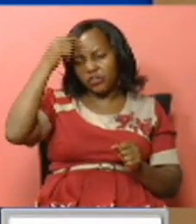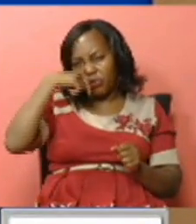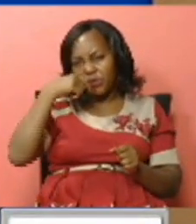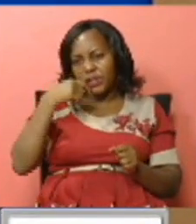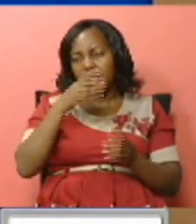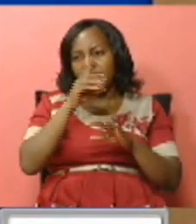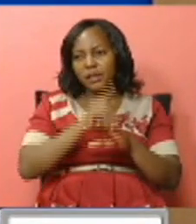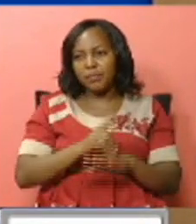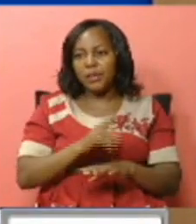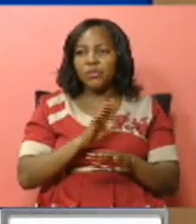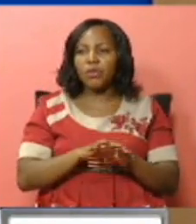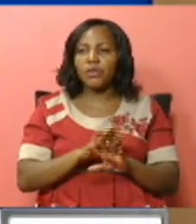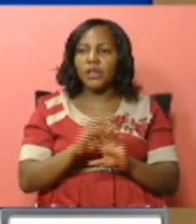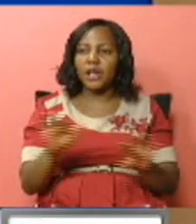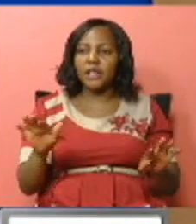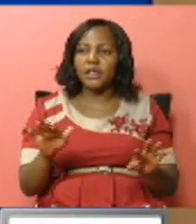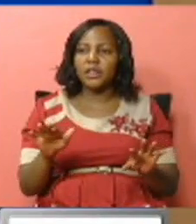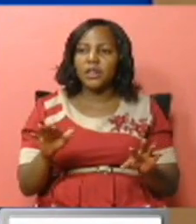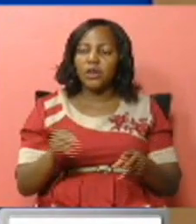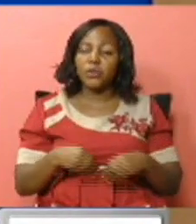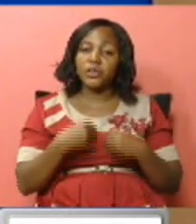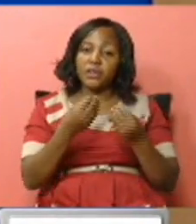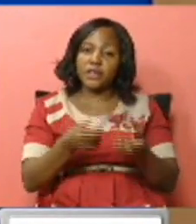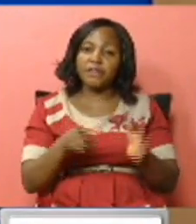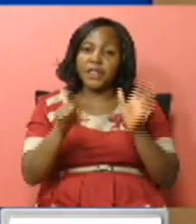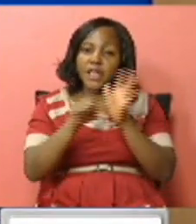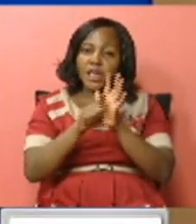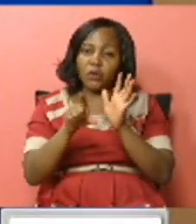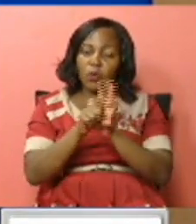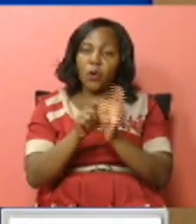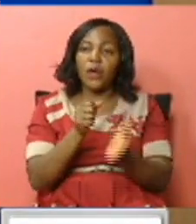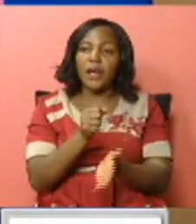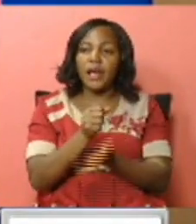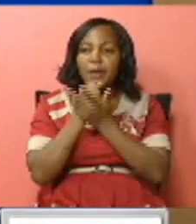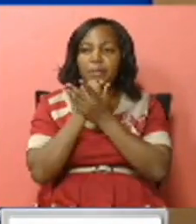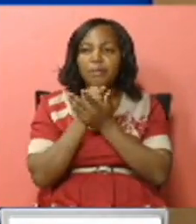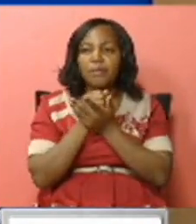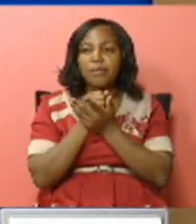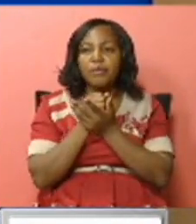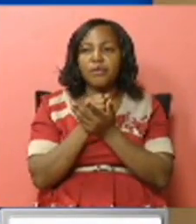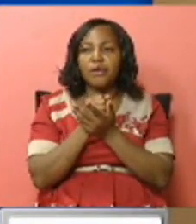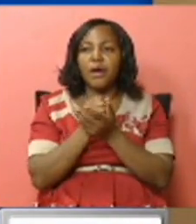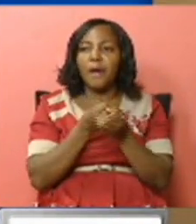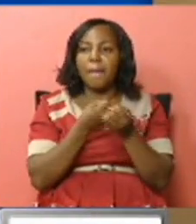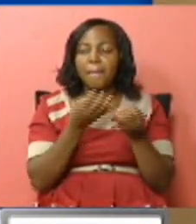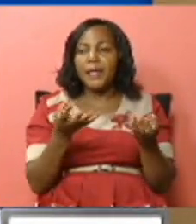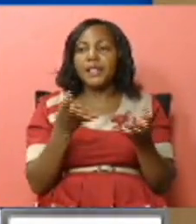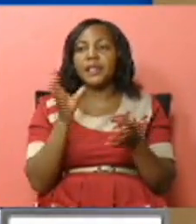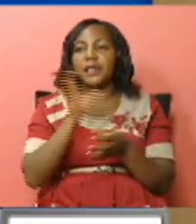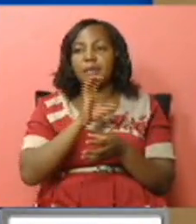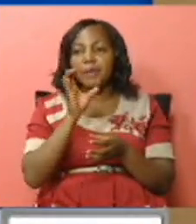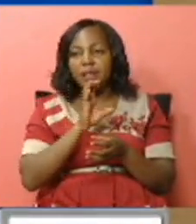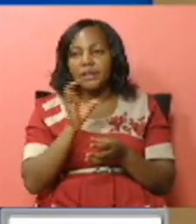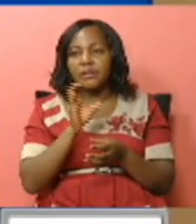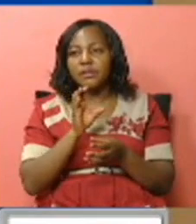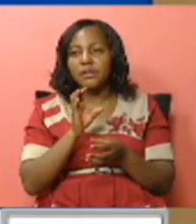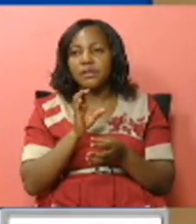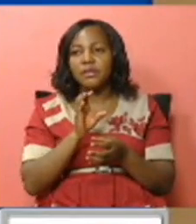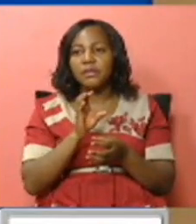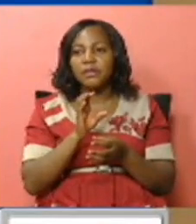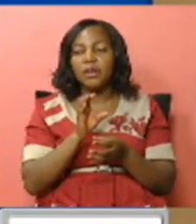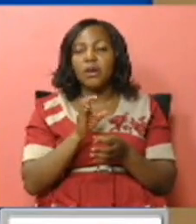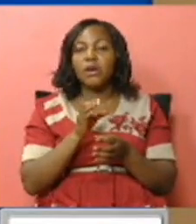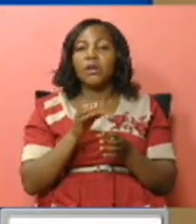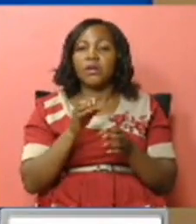survives on land mostly. We have given legal aid in that regard. A lot of companies there are trying to steal a lot of